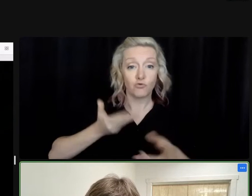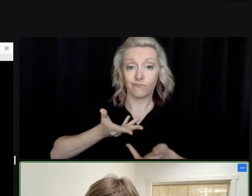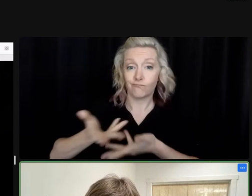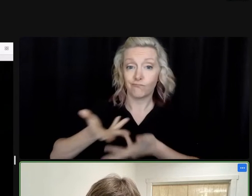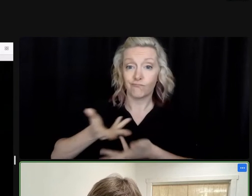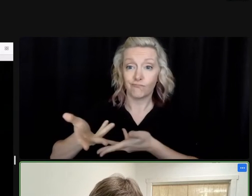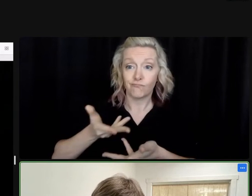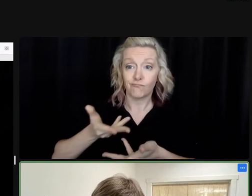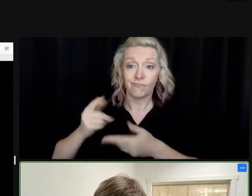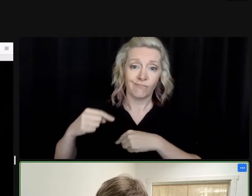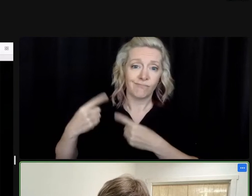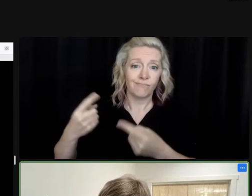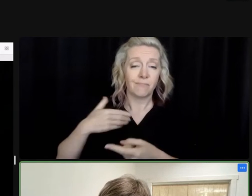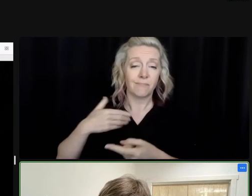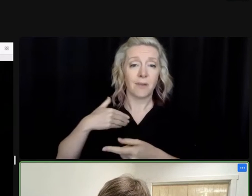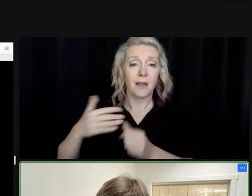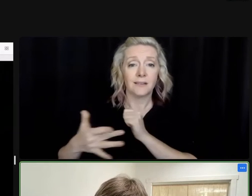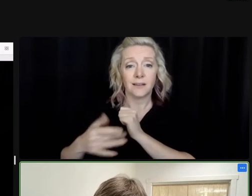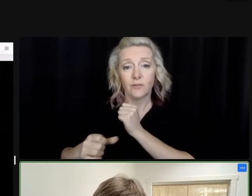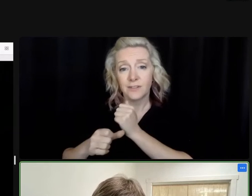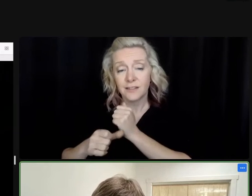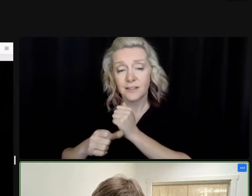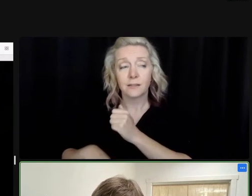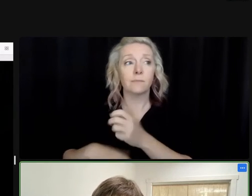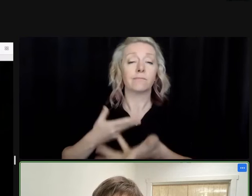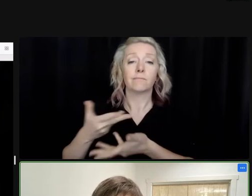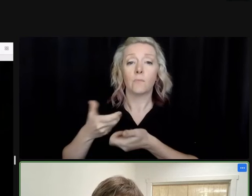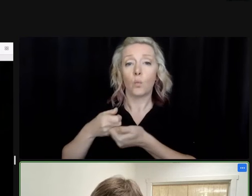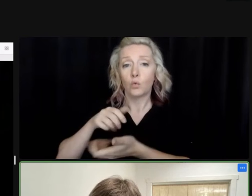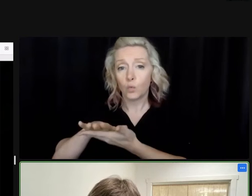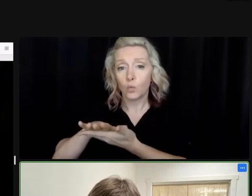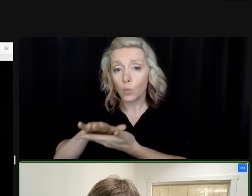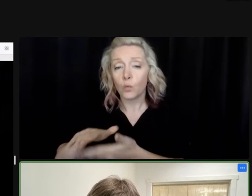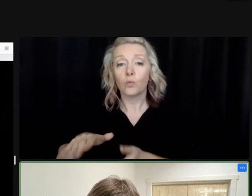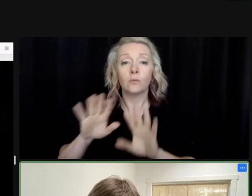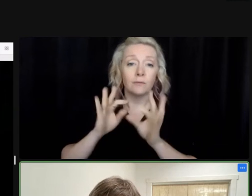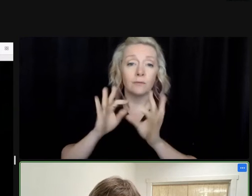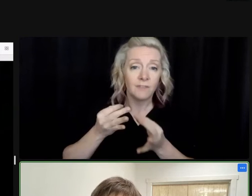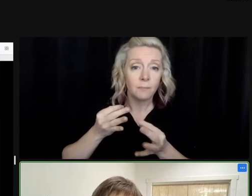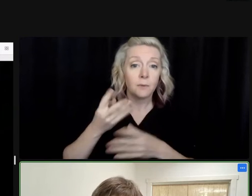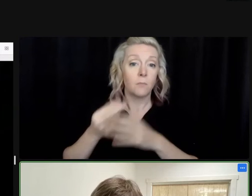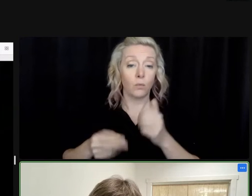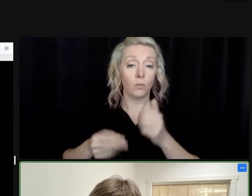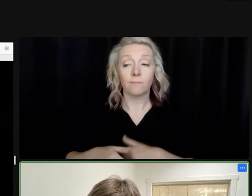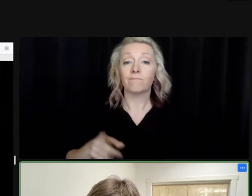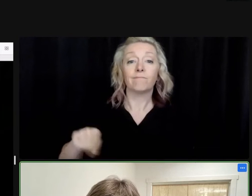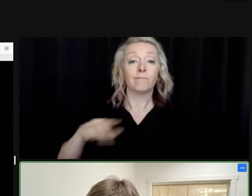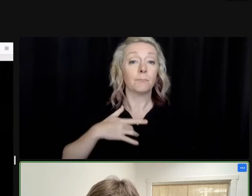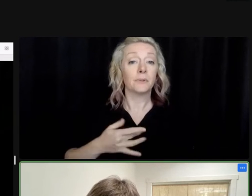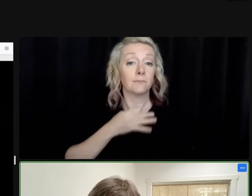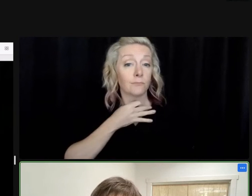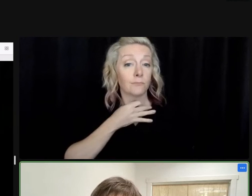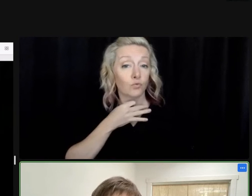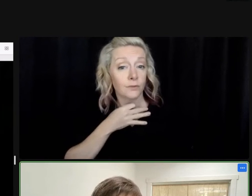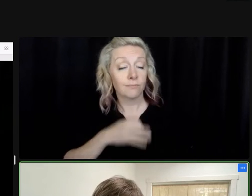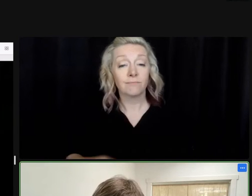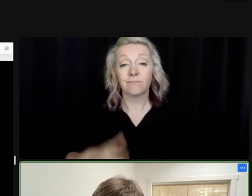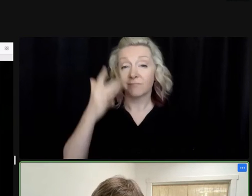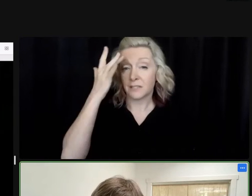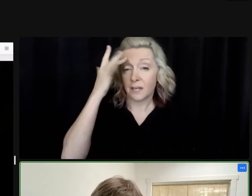technical assistance I provided and working with their families and school teams. They are curious, intelligent,